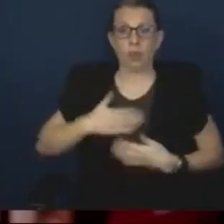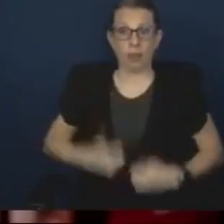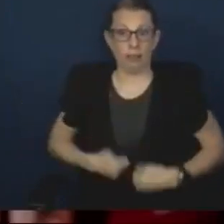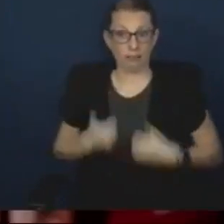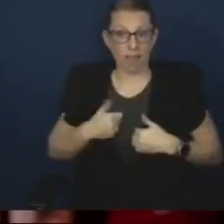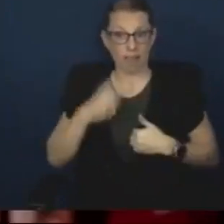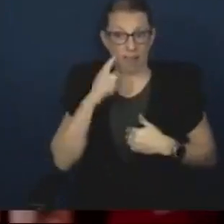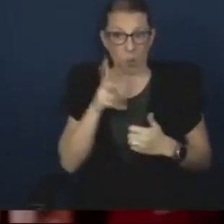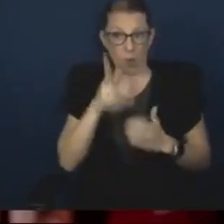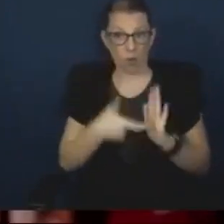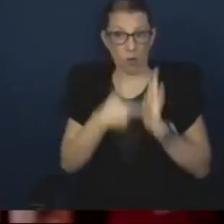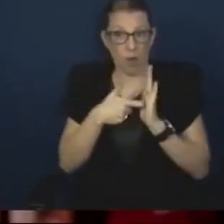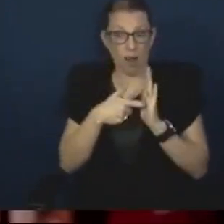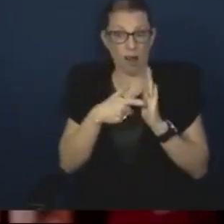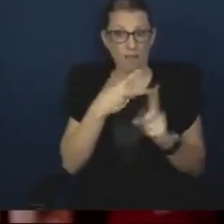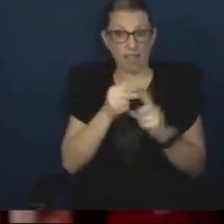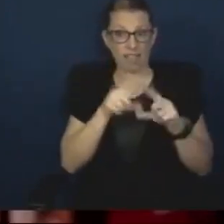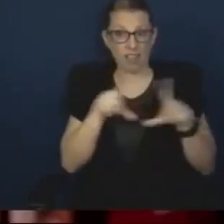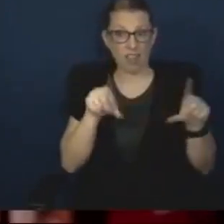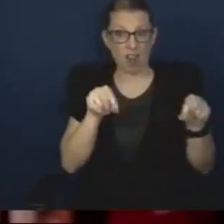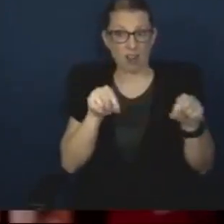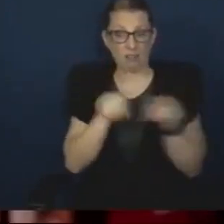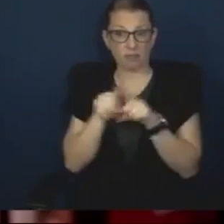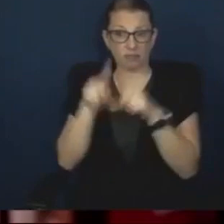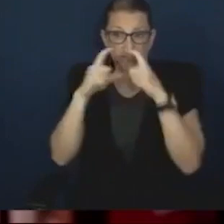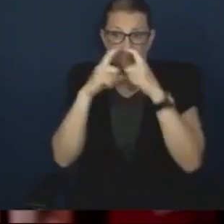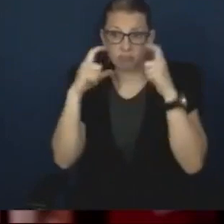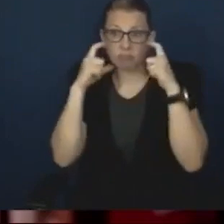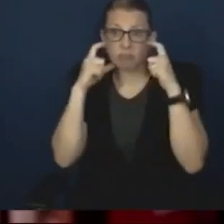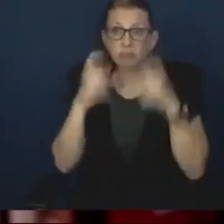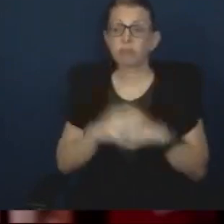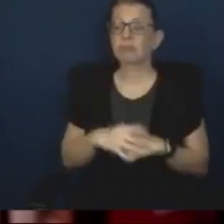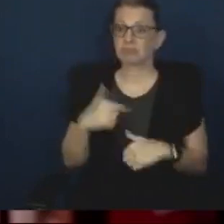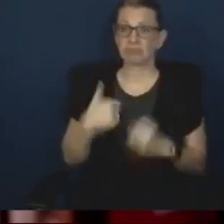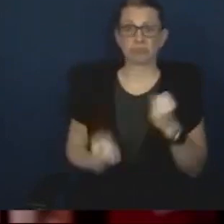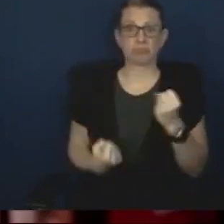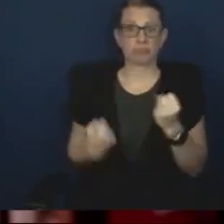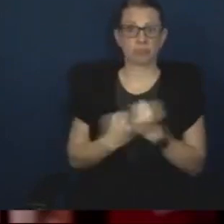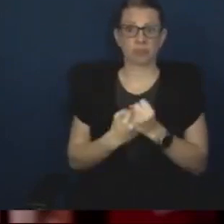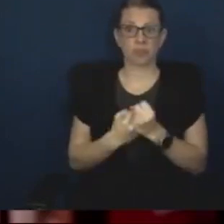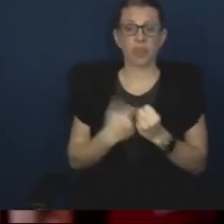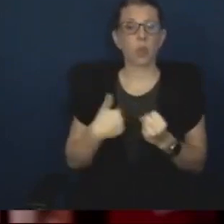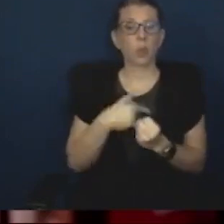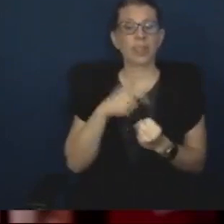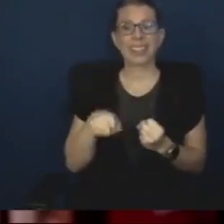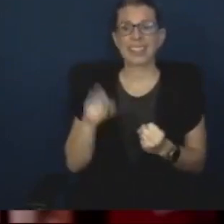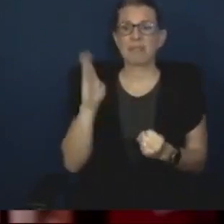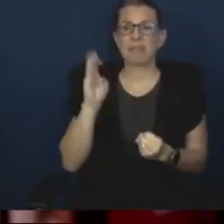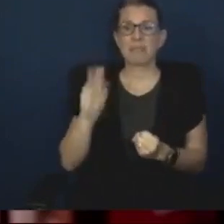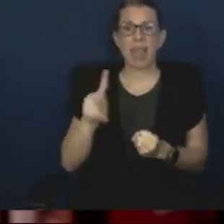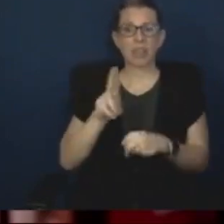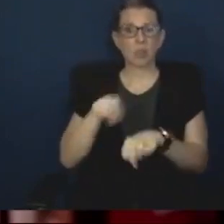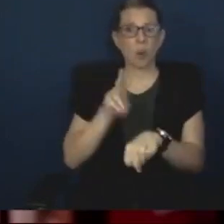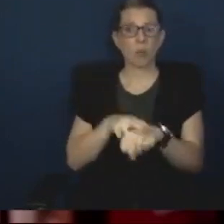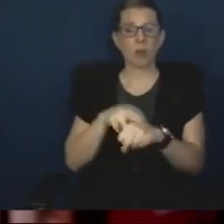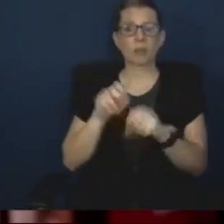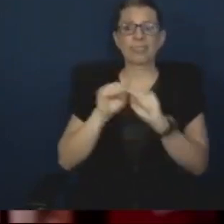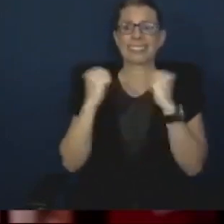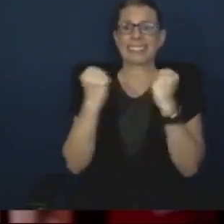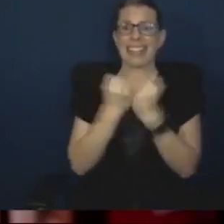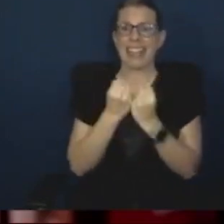So I am totally with the idea that we need to get back to normal, right? Society is